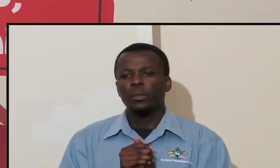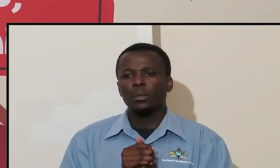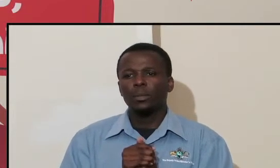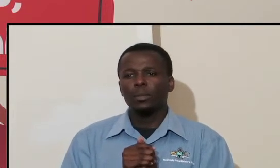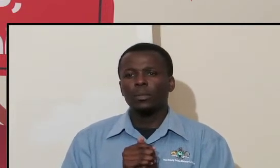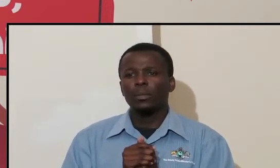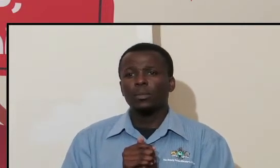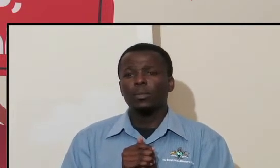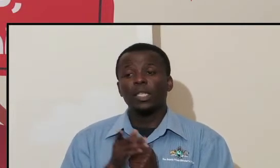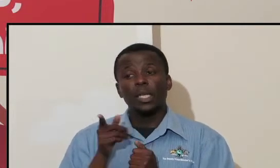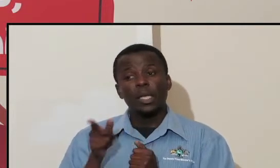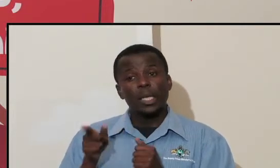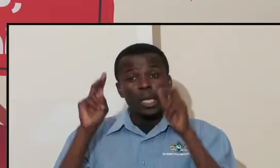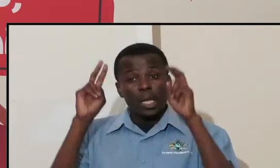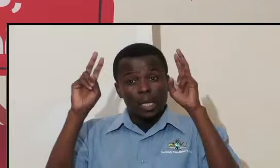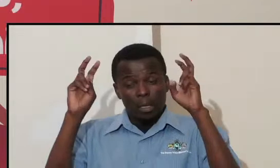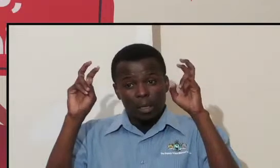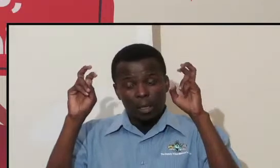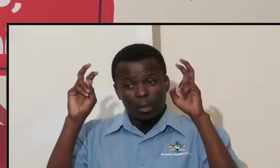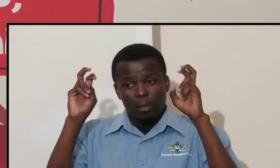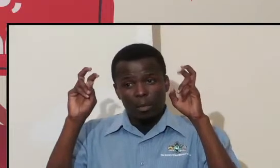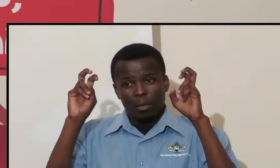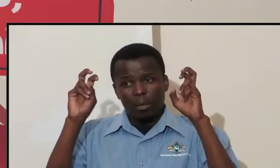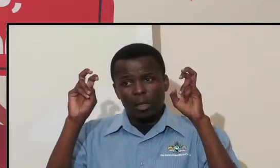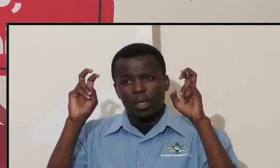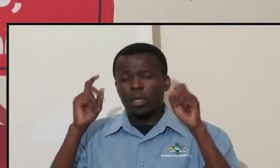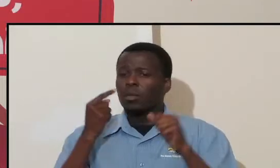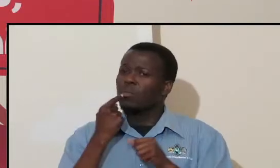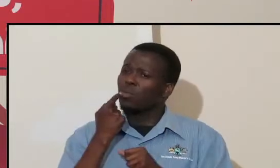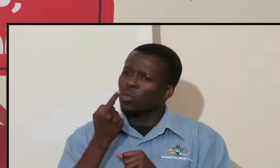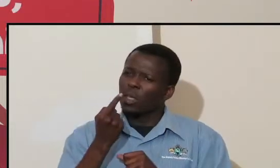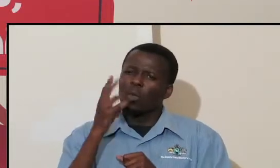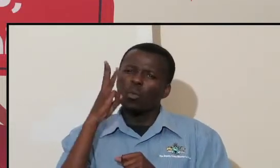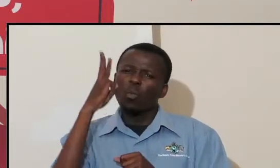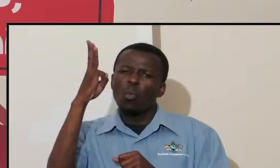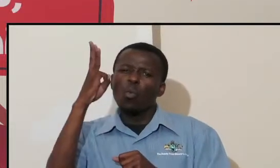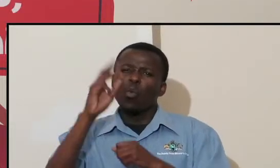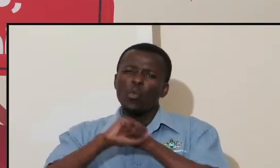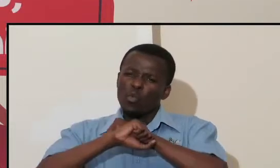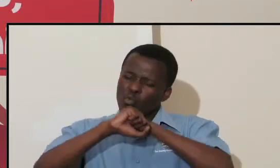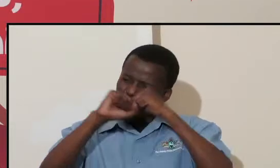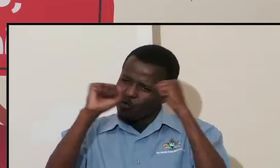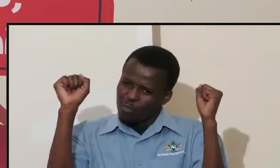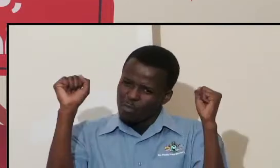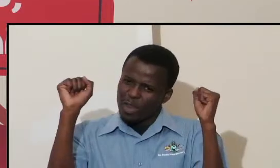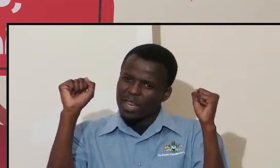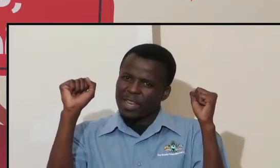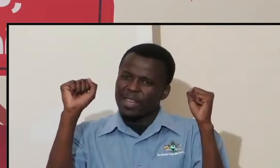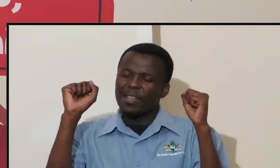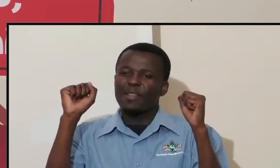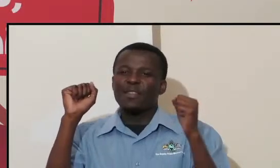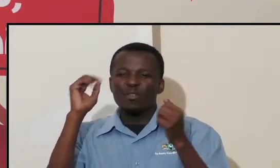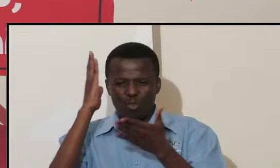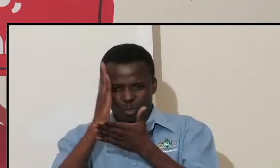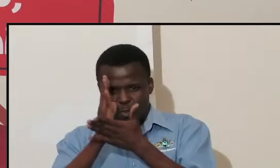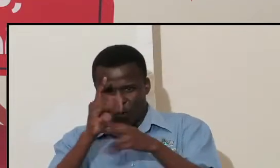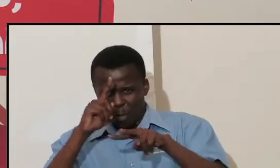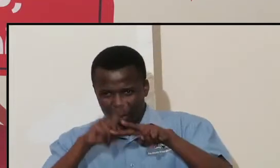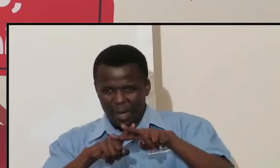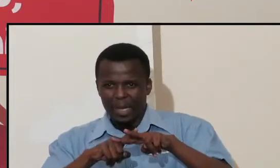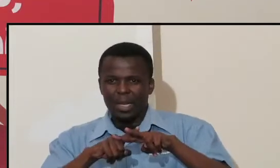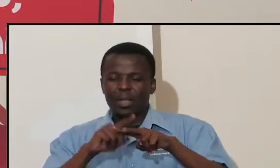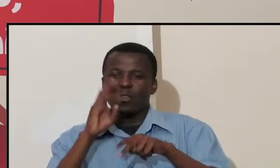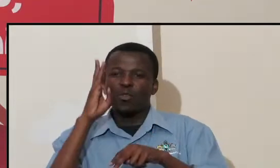And it's adapted for us. Sister inqoba AIDS, start inqoba letinye tifo,